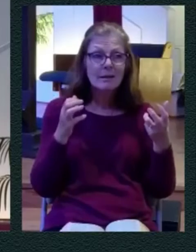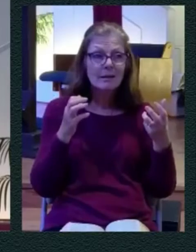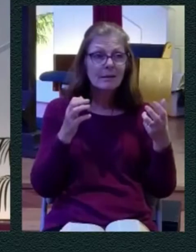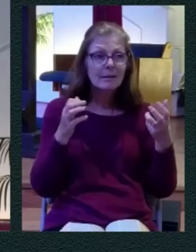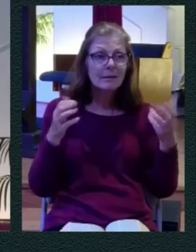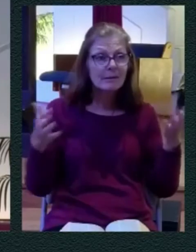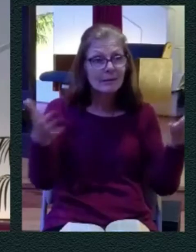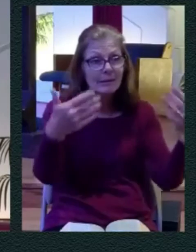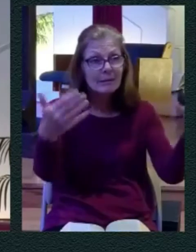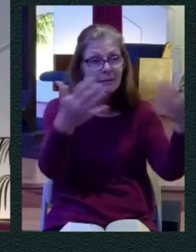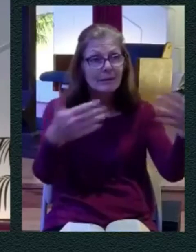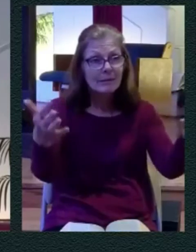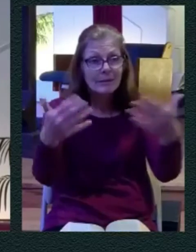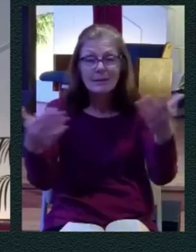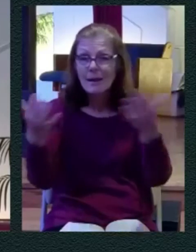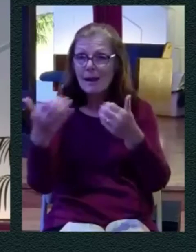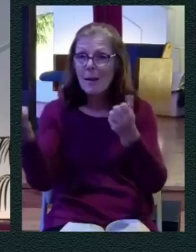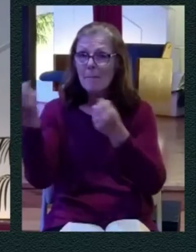myself.